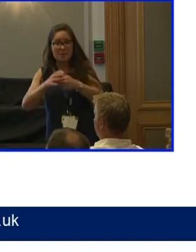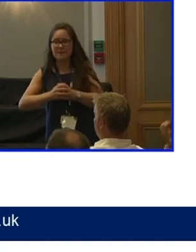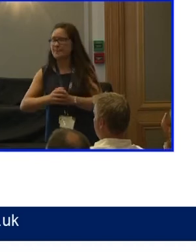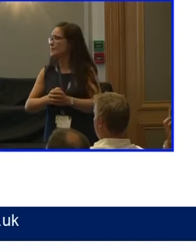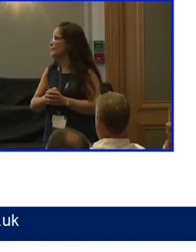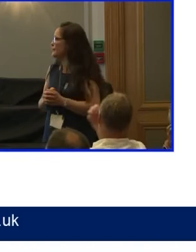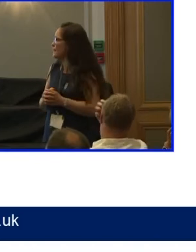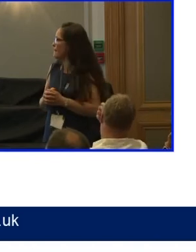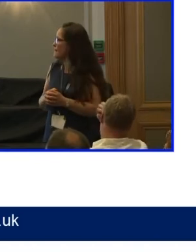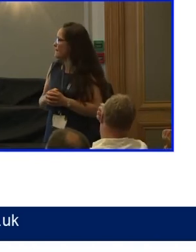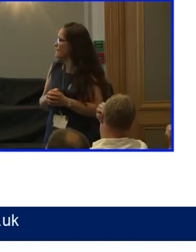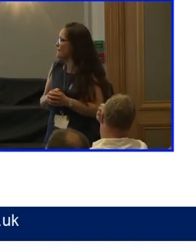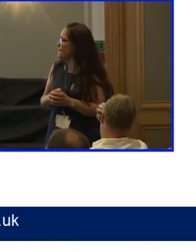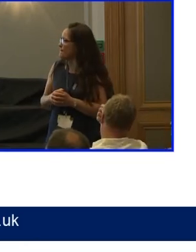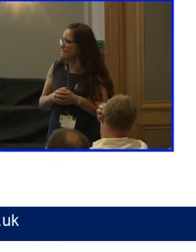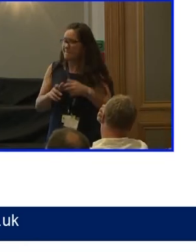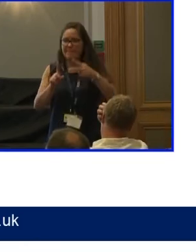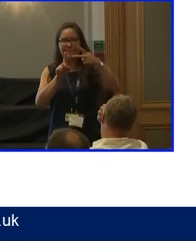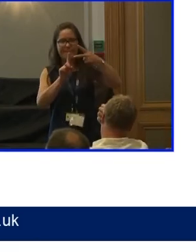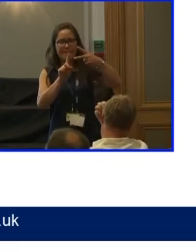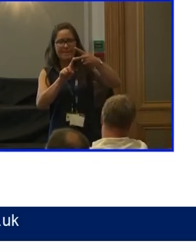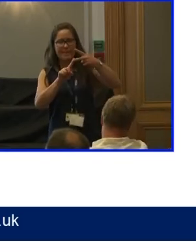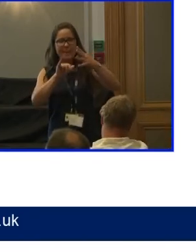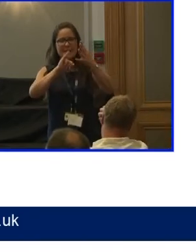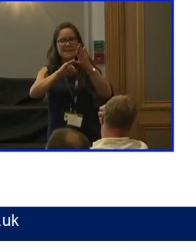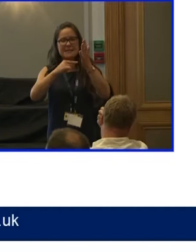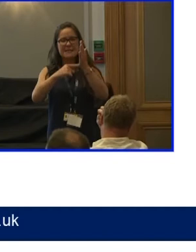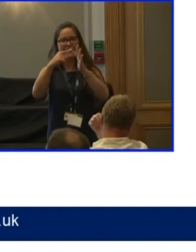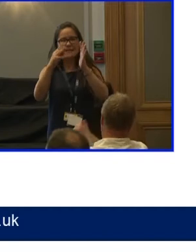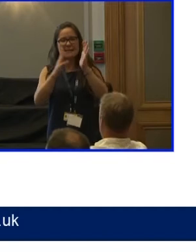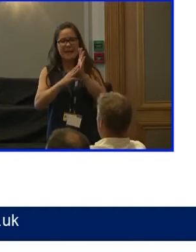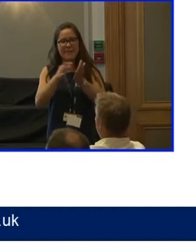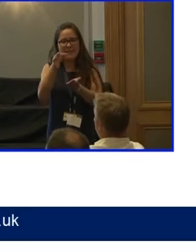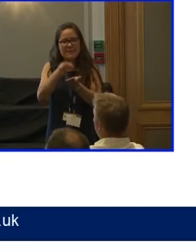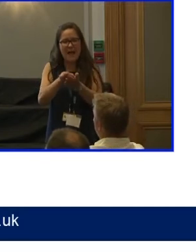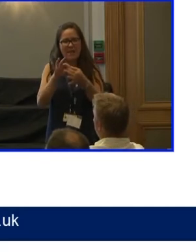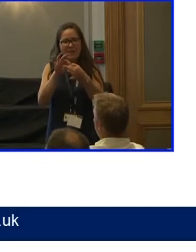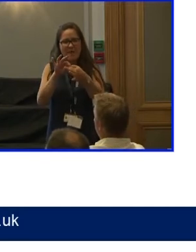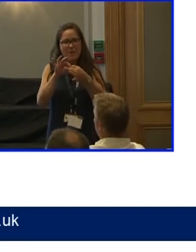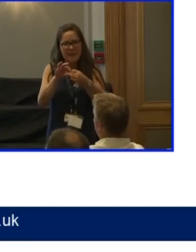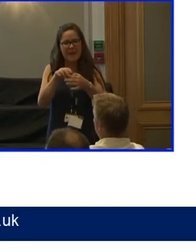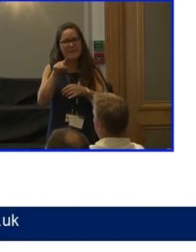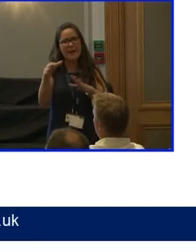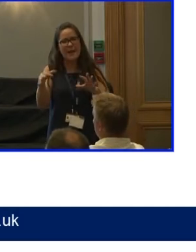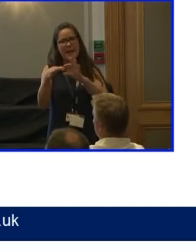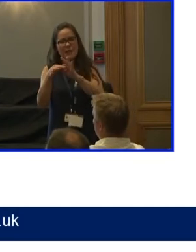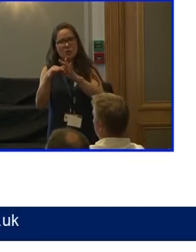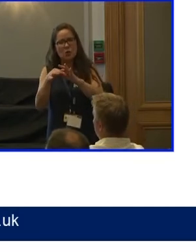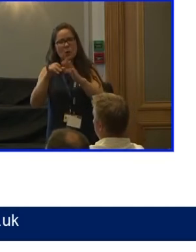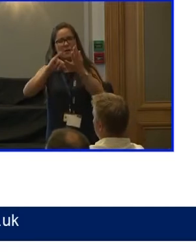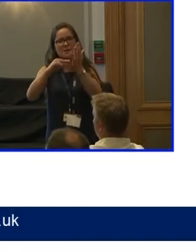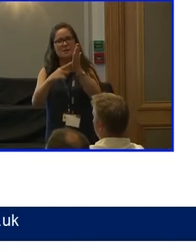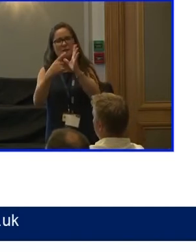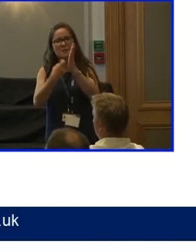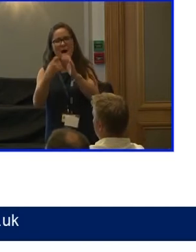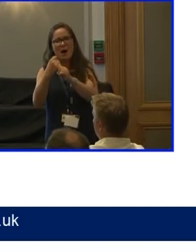trials ongoing in early phases, and again in conditions such as Stargardt disease or retinitis pigmentosa. And one example there